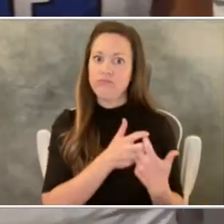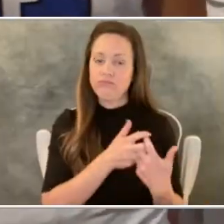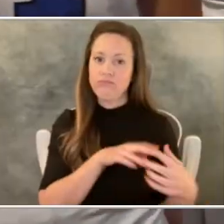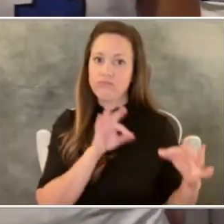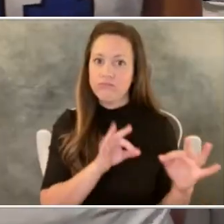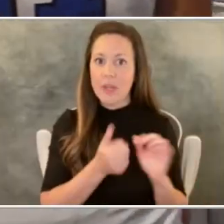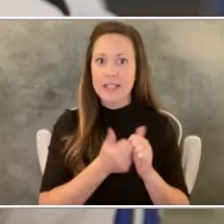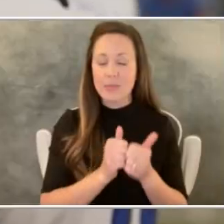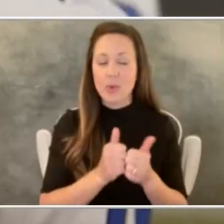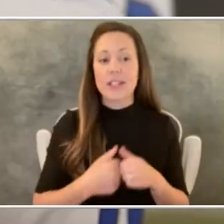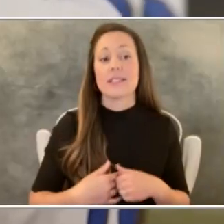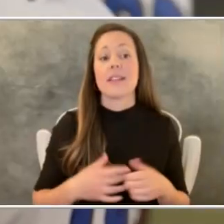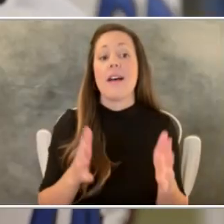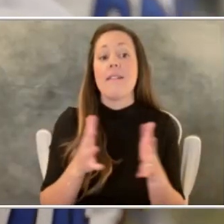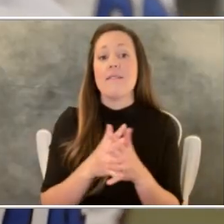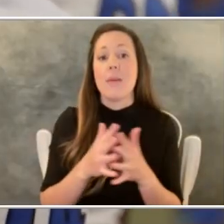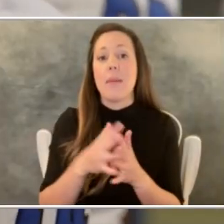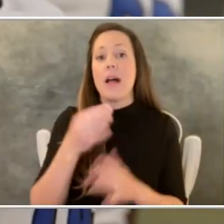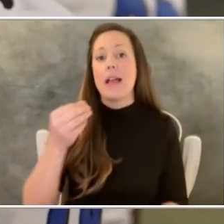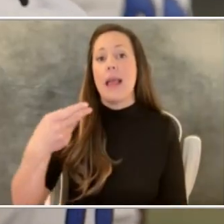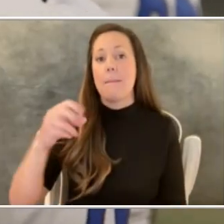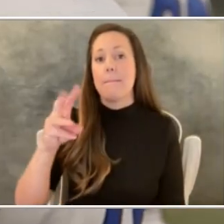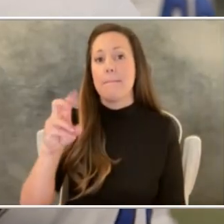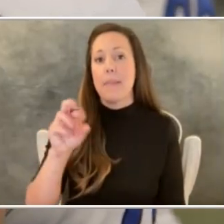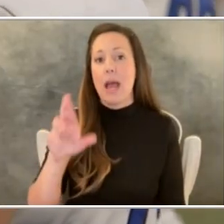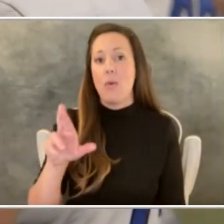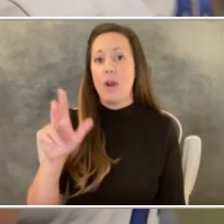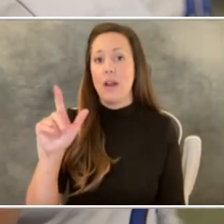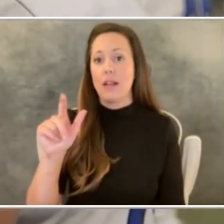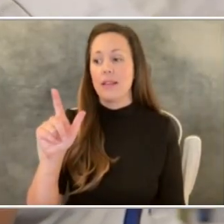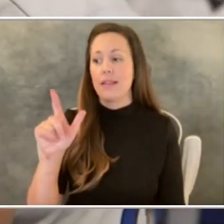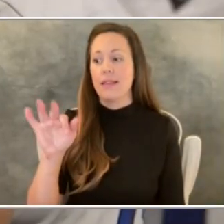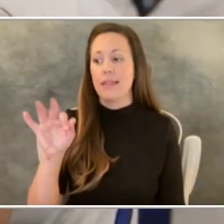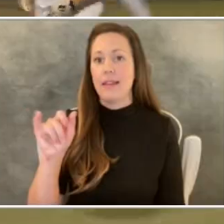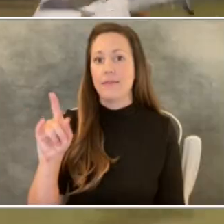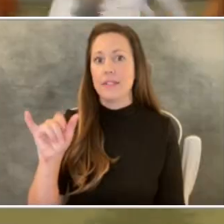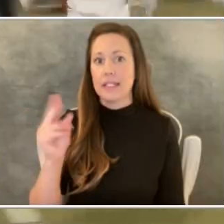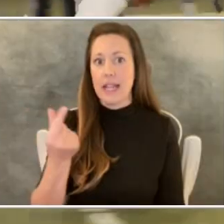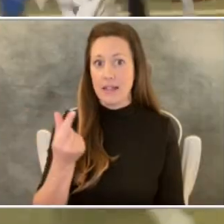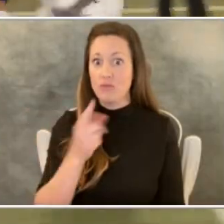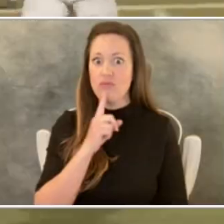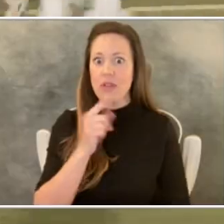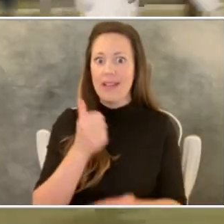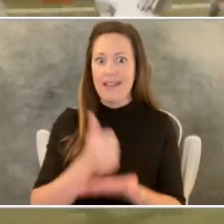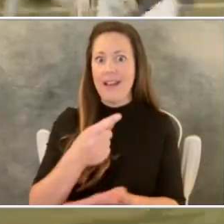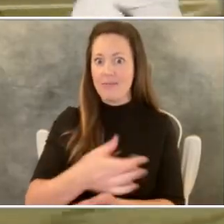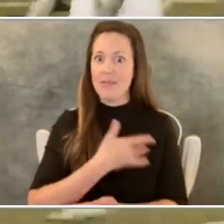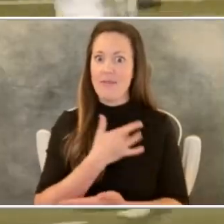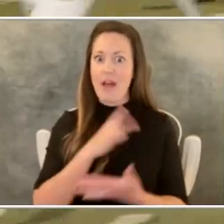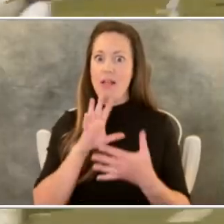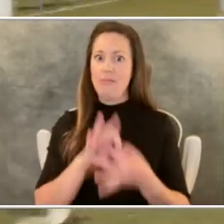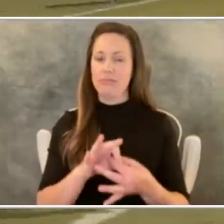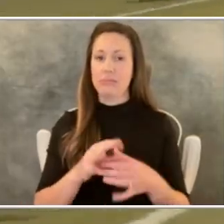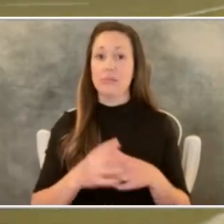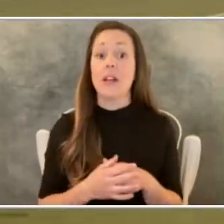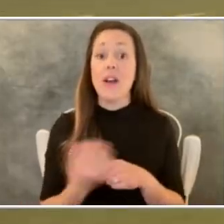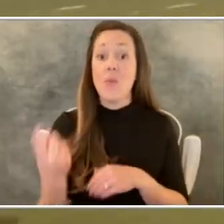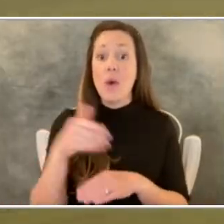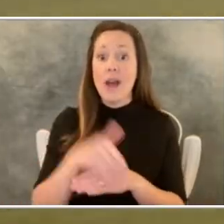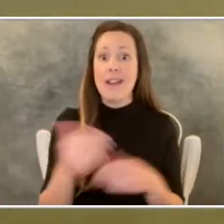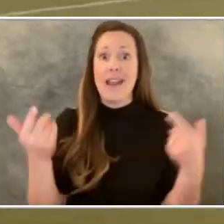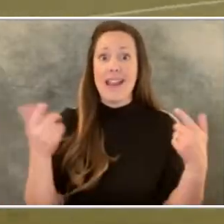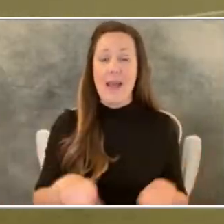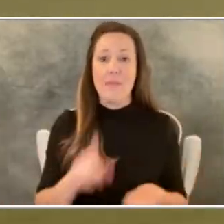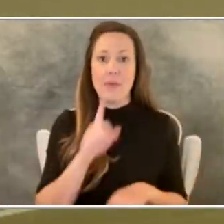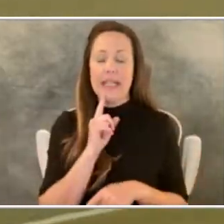powerlifting helped him connect with friends and community. But one night, his dreams were put on hold. Gabe suffered a complex knee injury, a